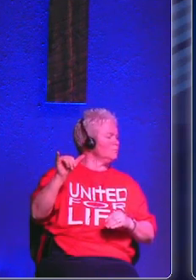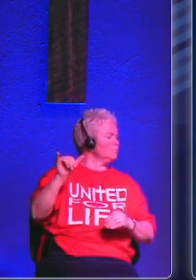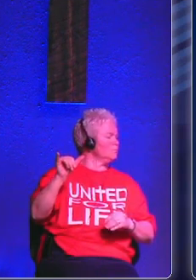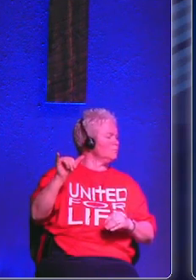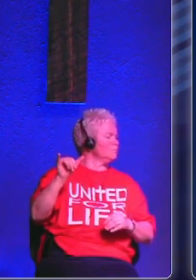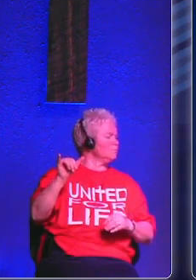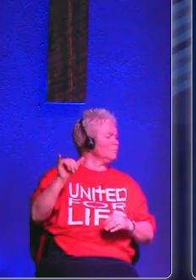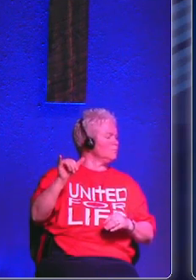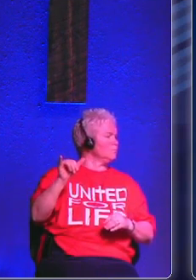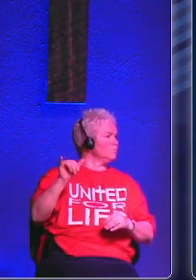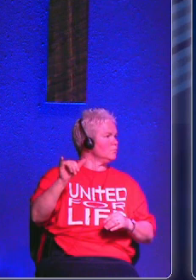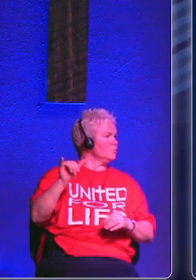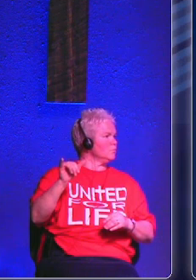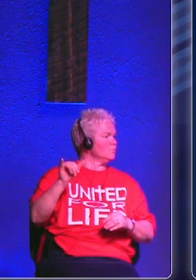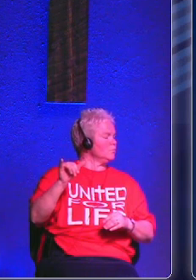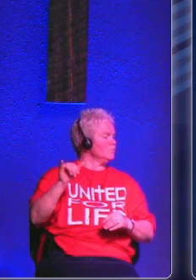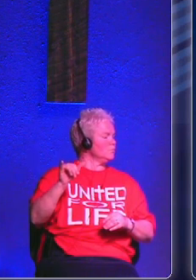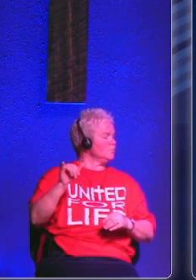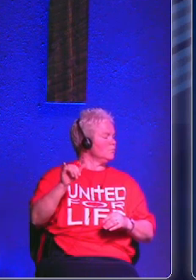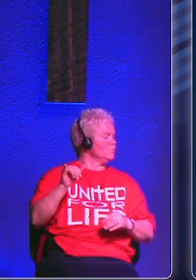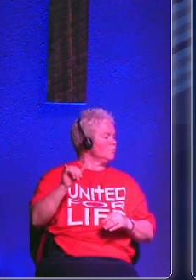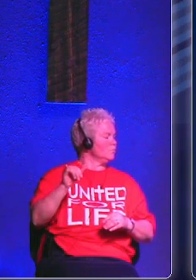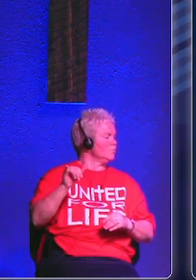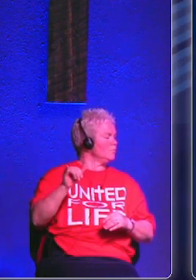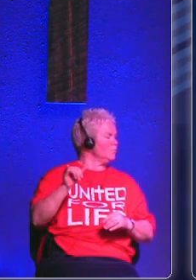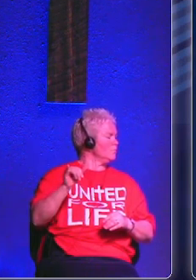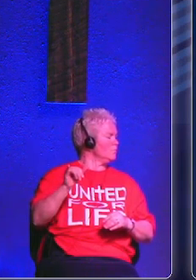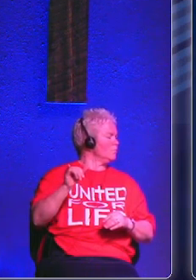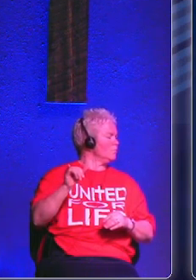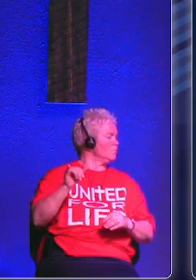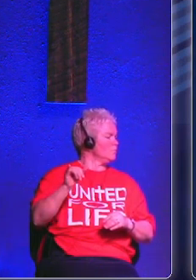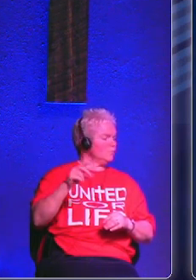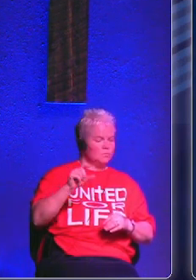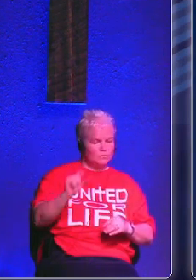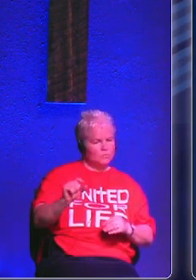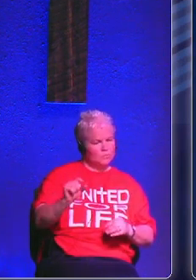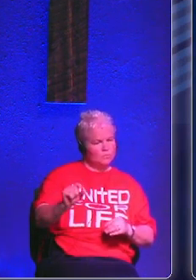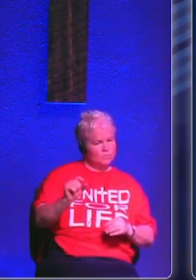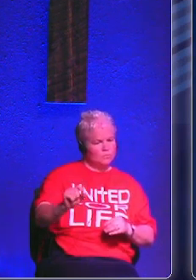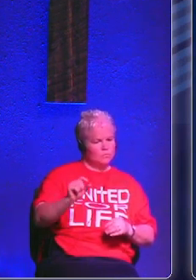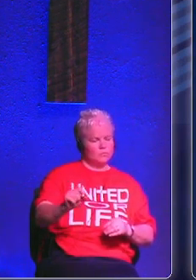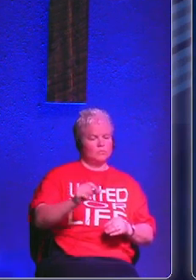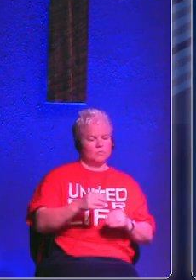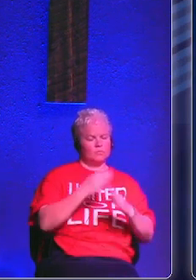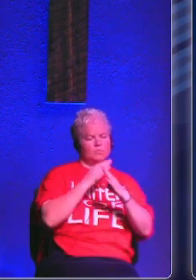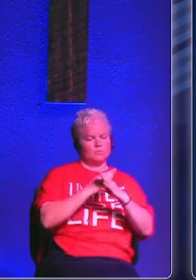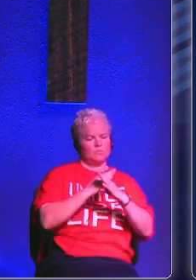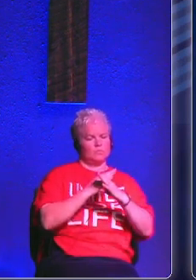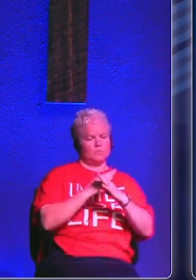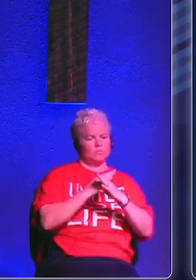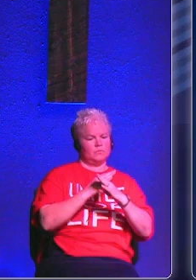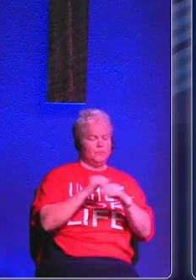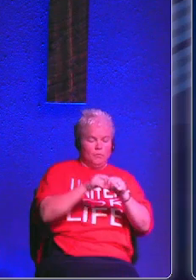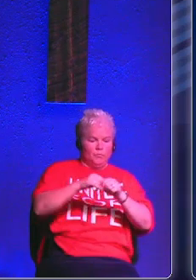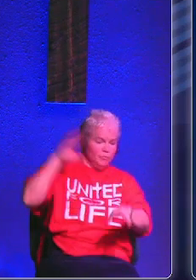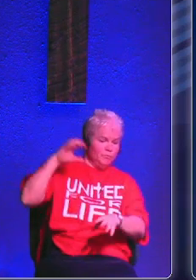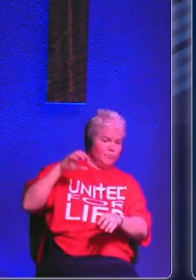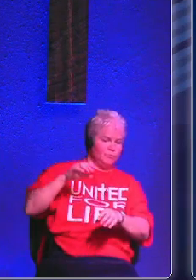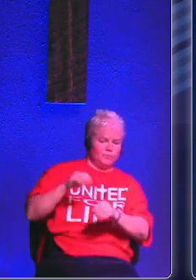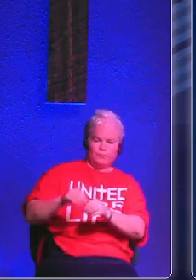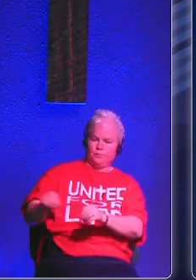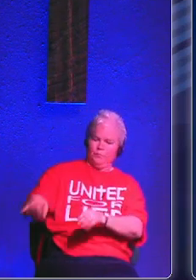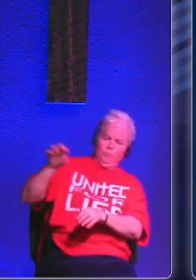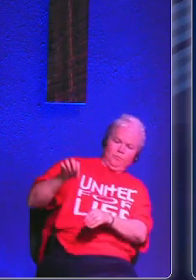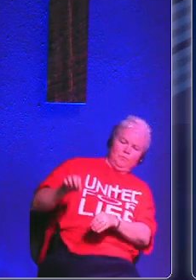of least resistance and how electricity is going to go in the shortest, least resistance way so you can shock your